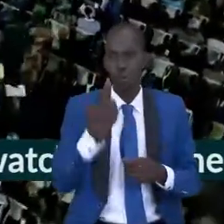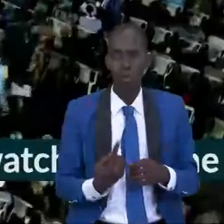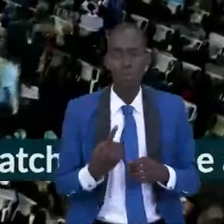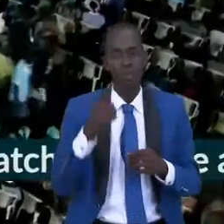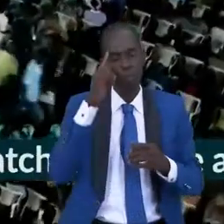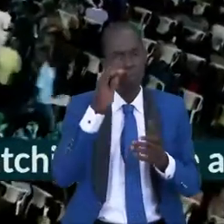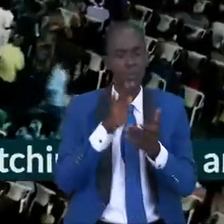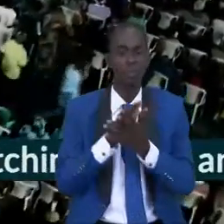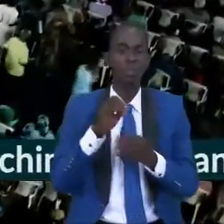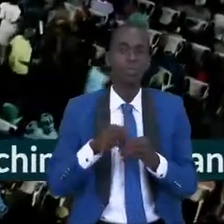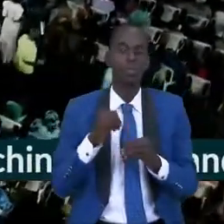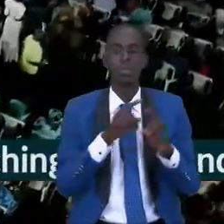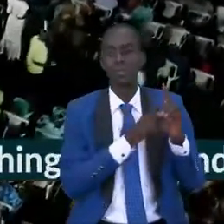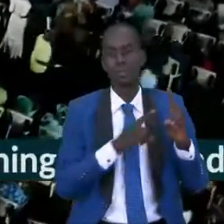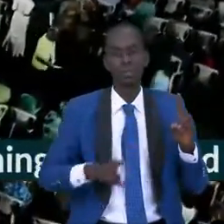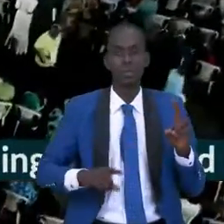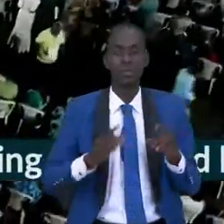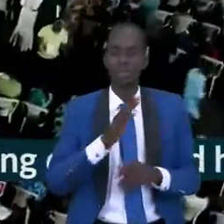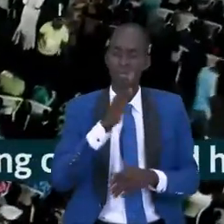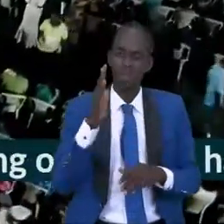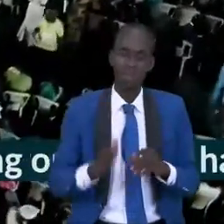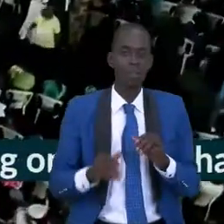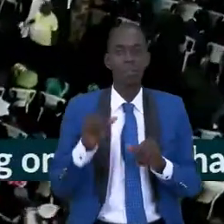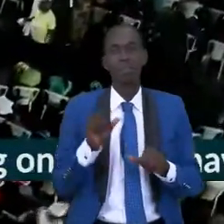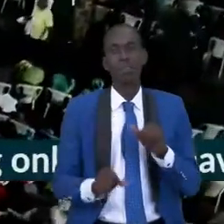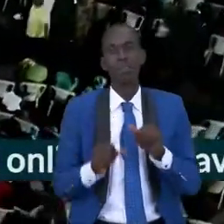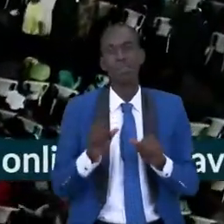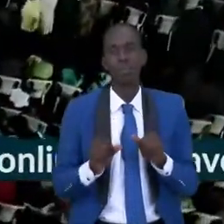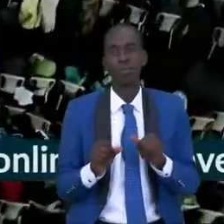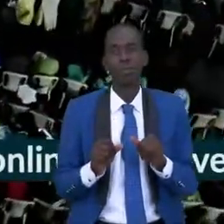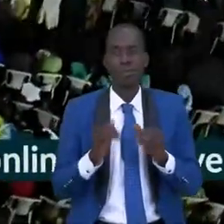down. Make yourself available.